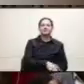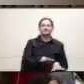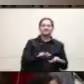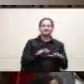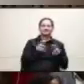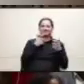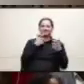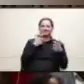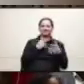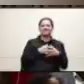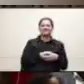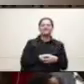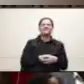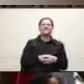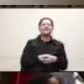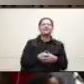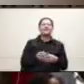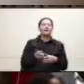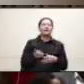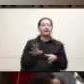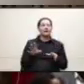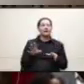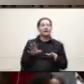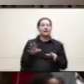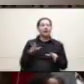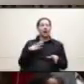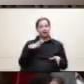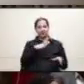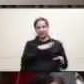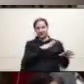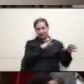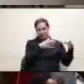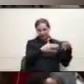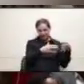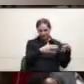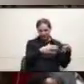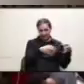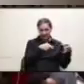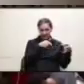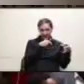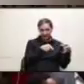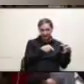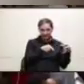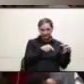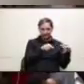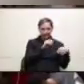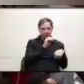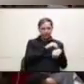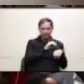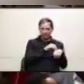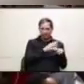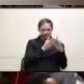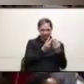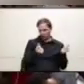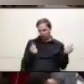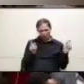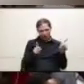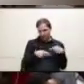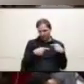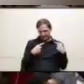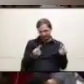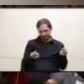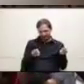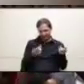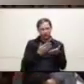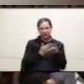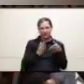there were issues in council, and because of that issue that for some reasons could not be resolved,